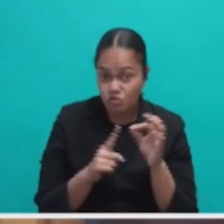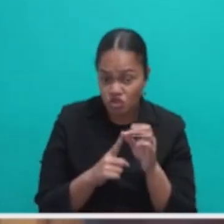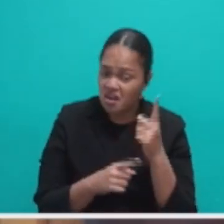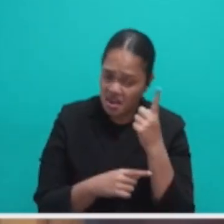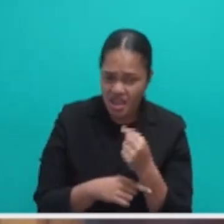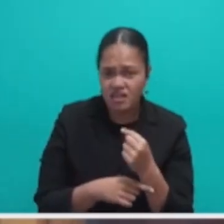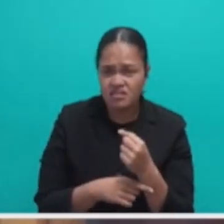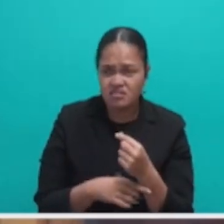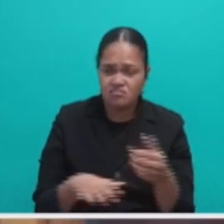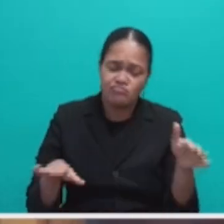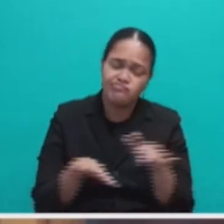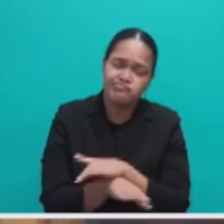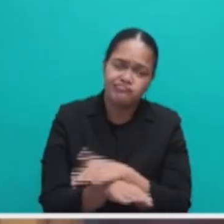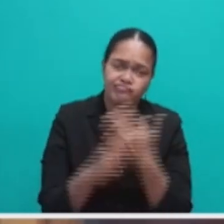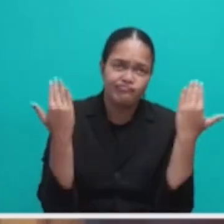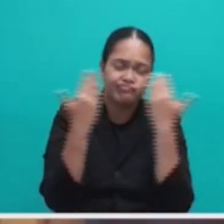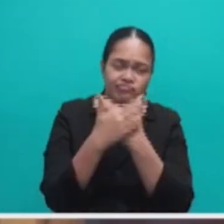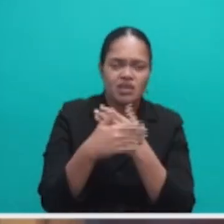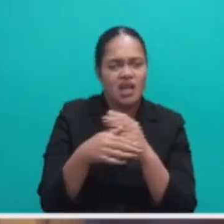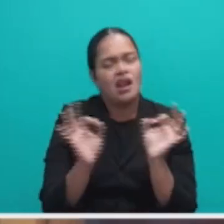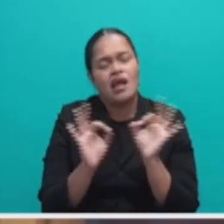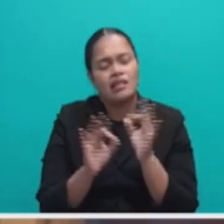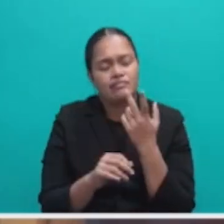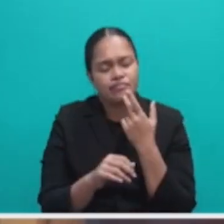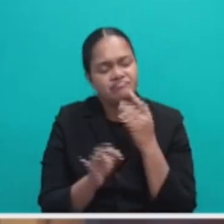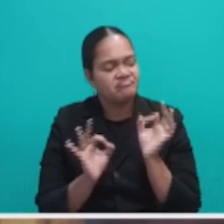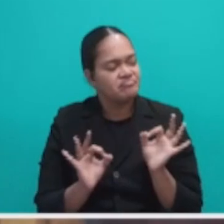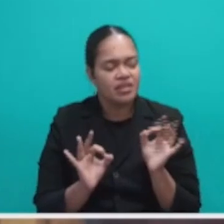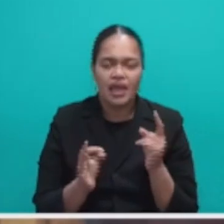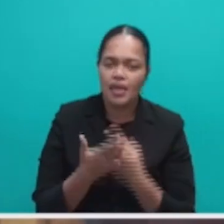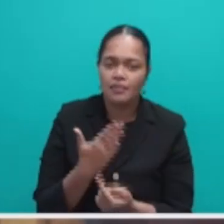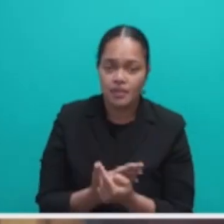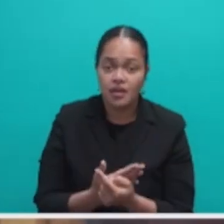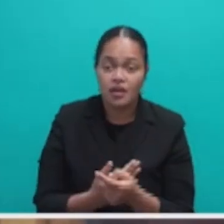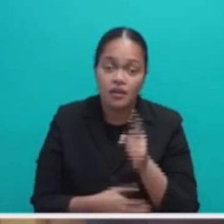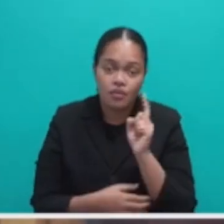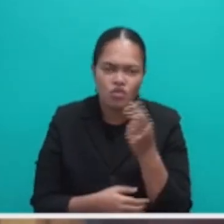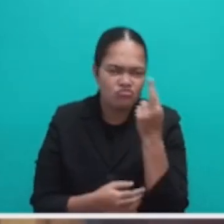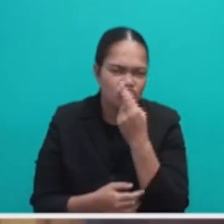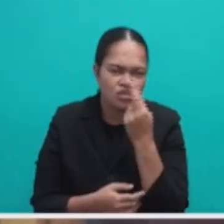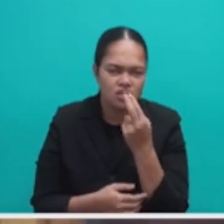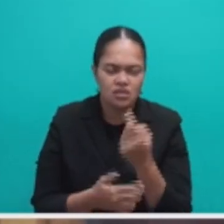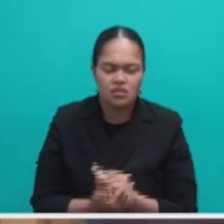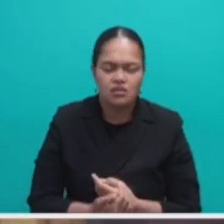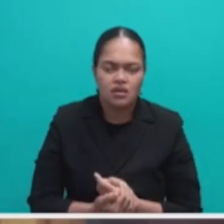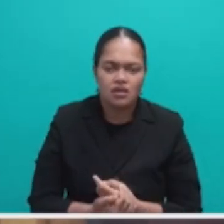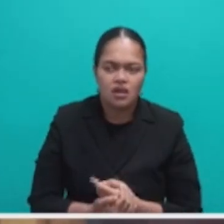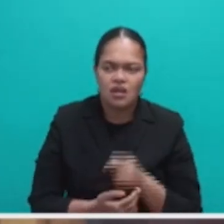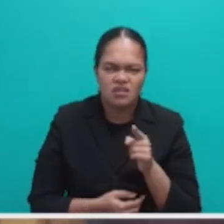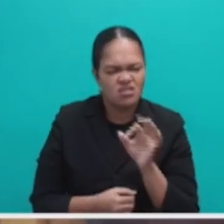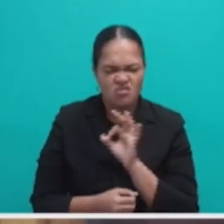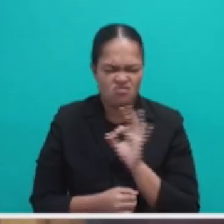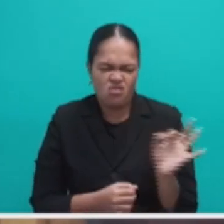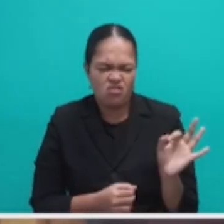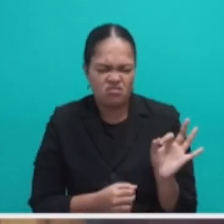bury his head in the sand and pretend that nothing is happening when it comes to racial hatred and racism. That does not bother me